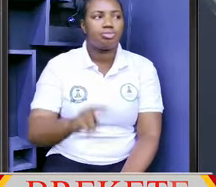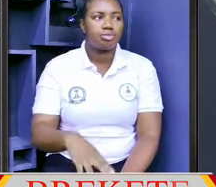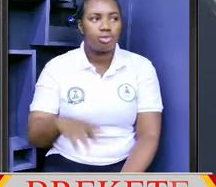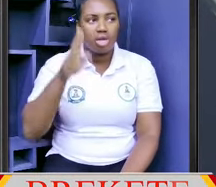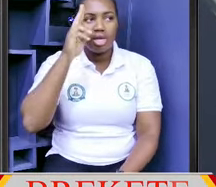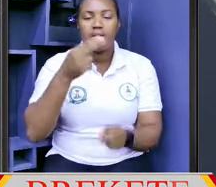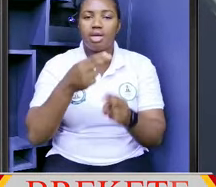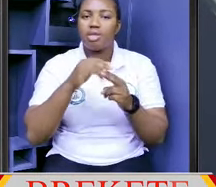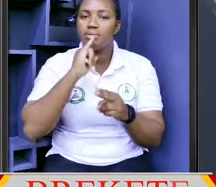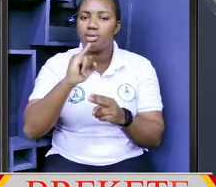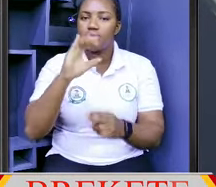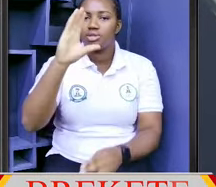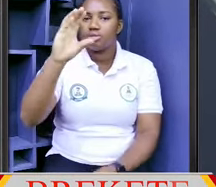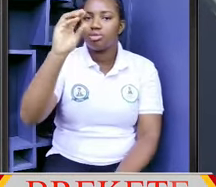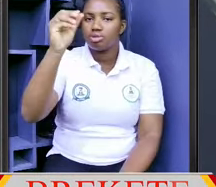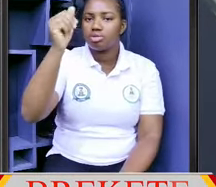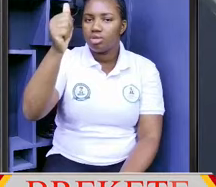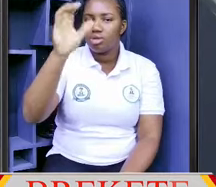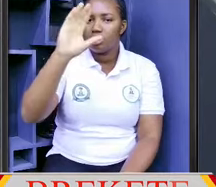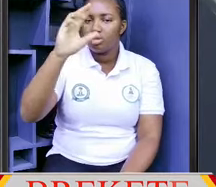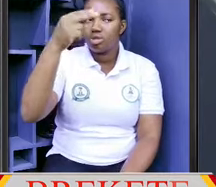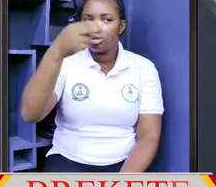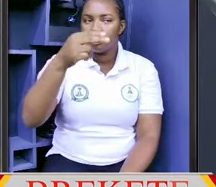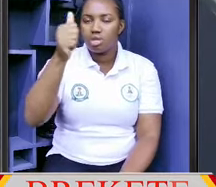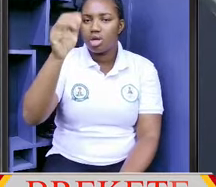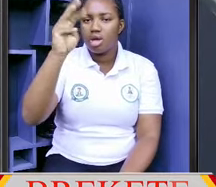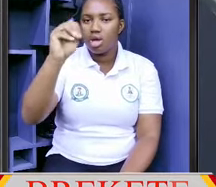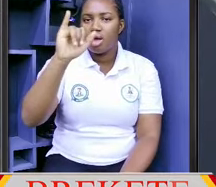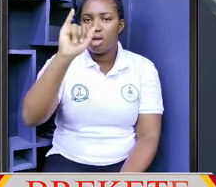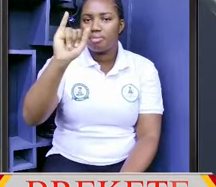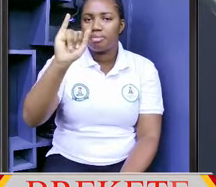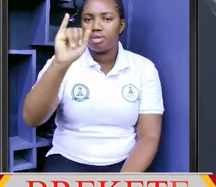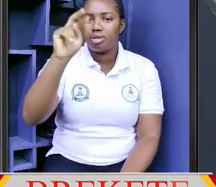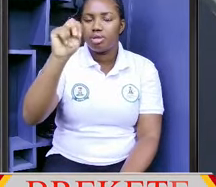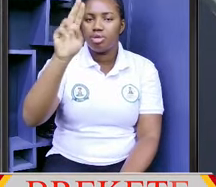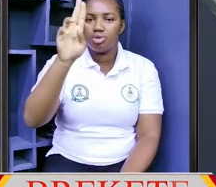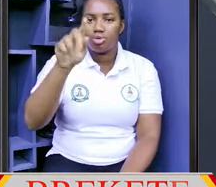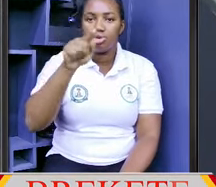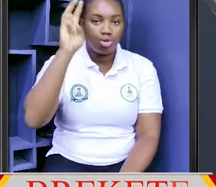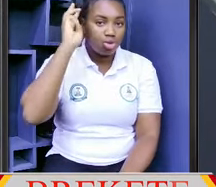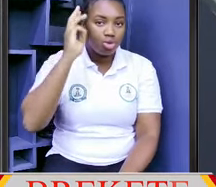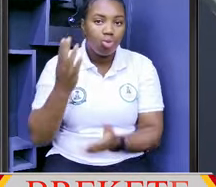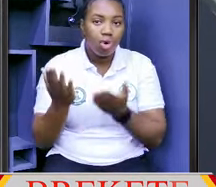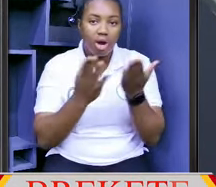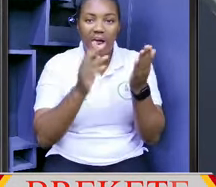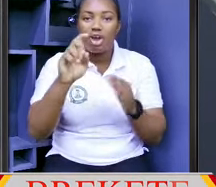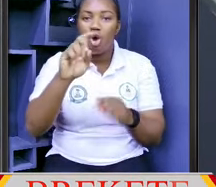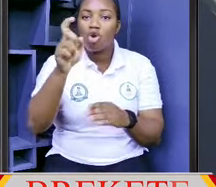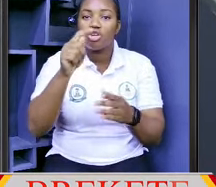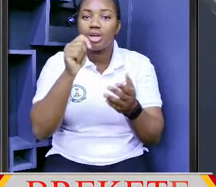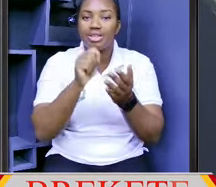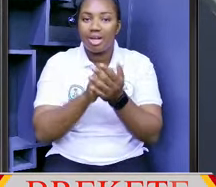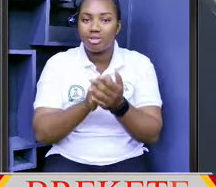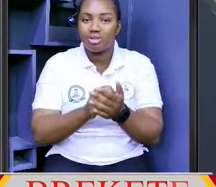His name is Coach Aminu. Hey, hold on, Coach. I beg you, go carry 100,000 naira. Go give him